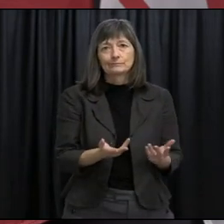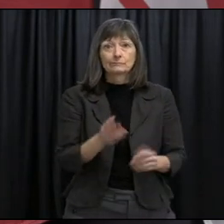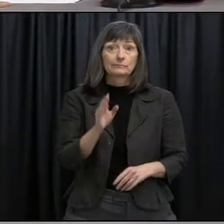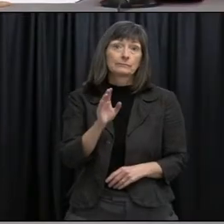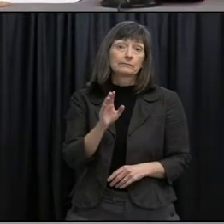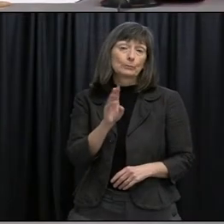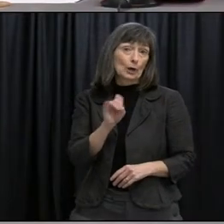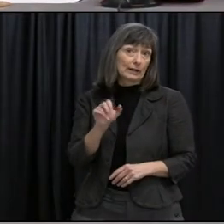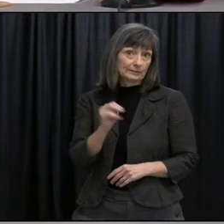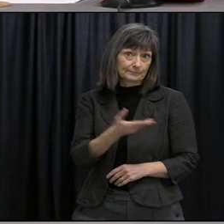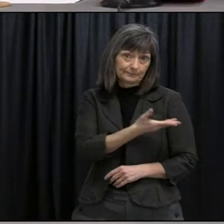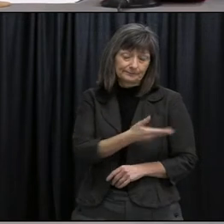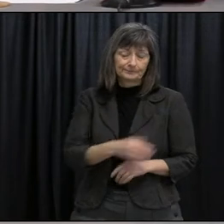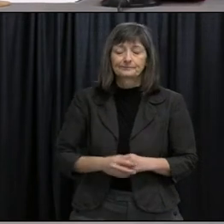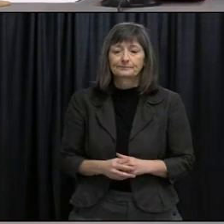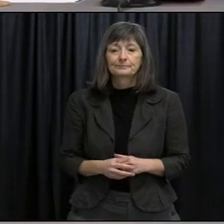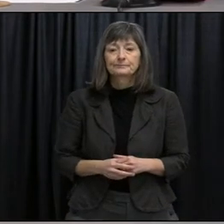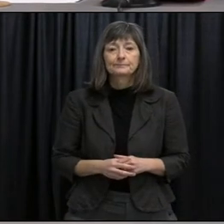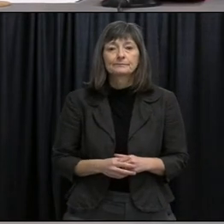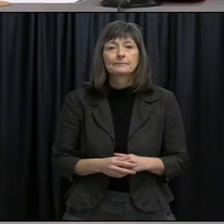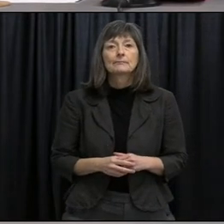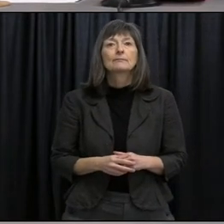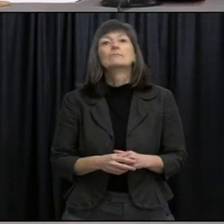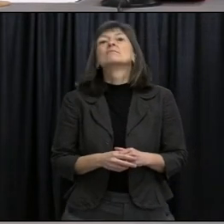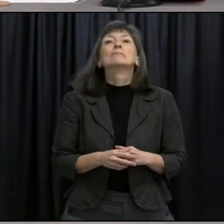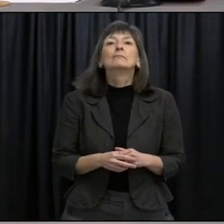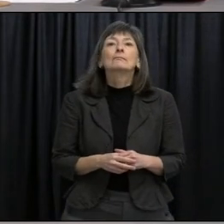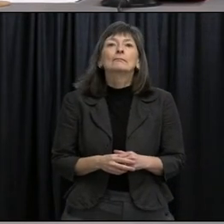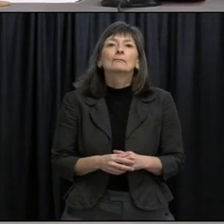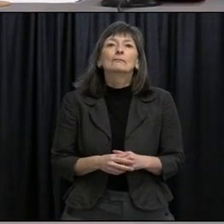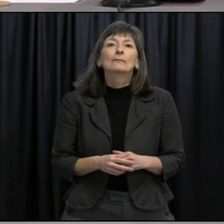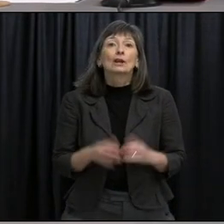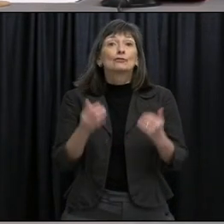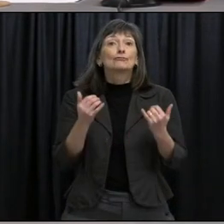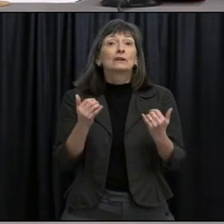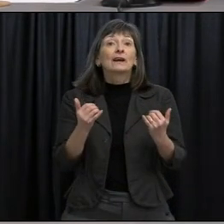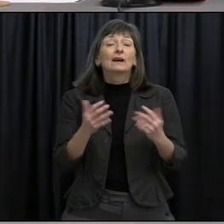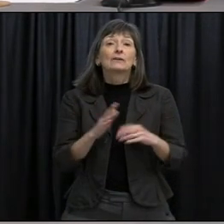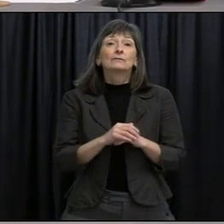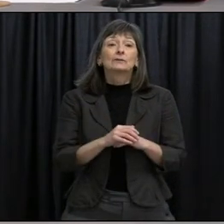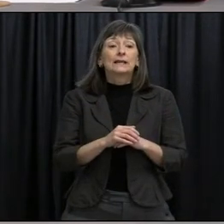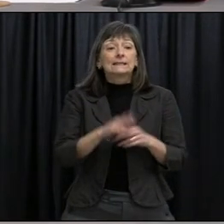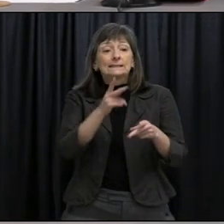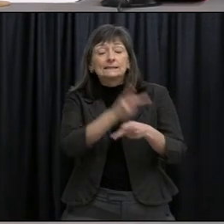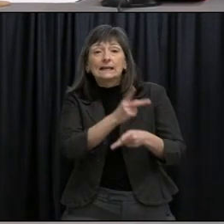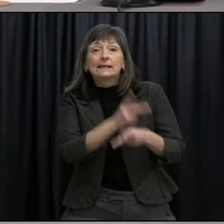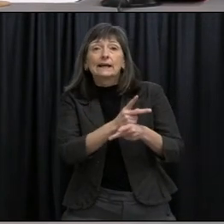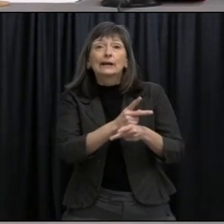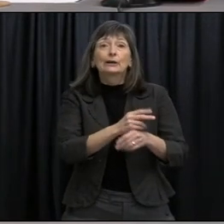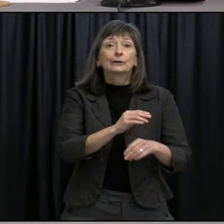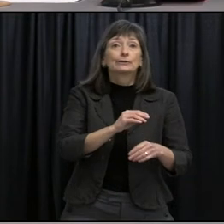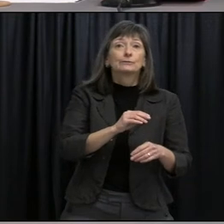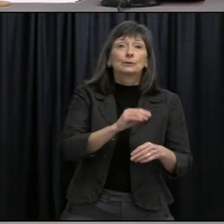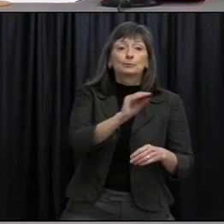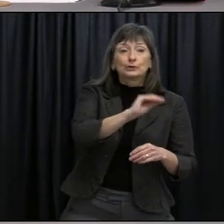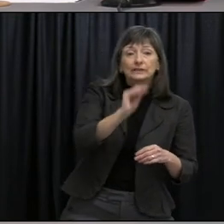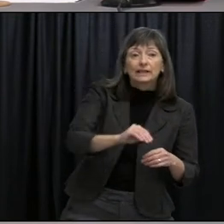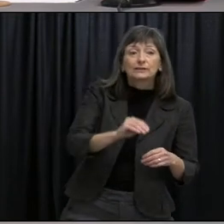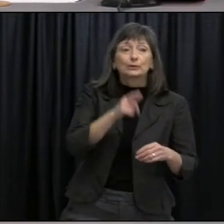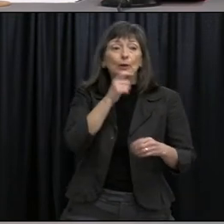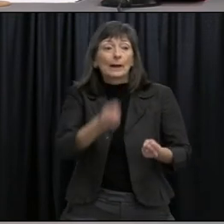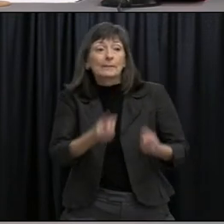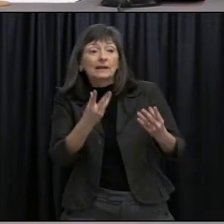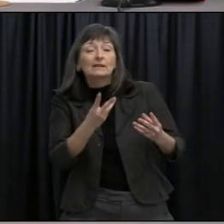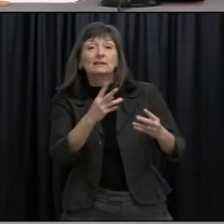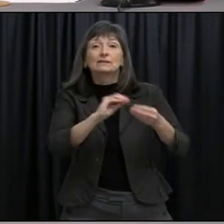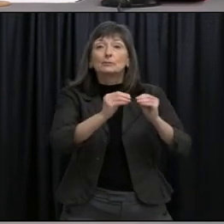elaborate? Yeah, certainly. Right now, there's no change to existing ratios in child care centers and family child care homes